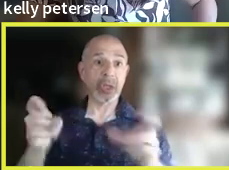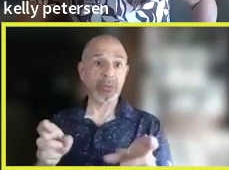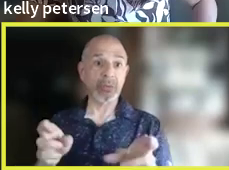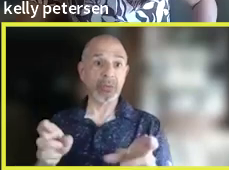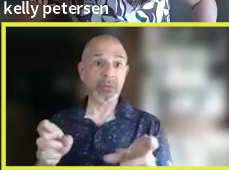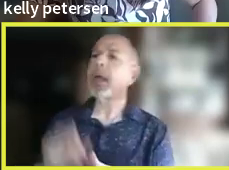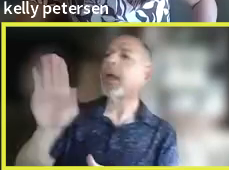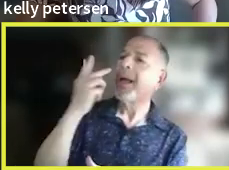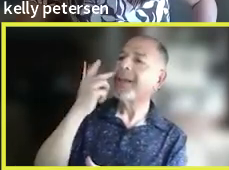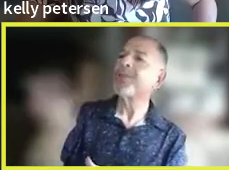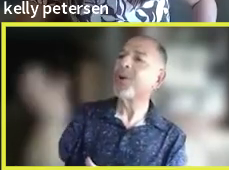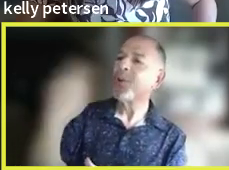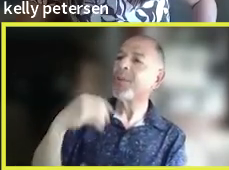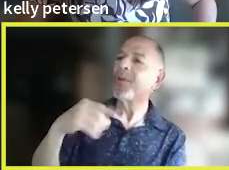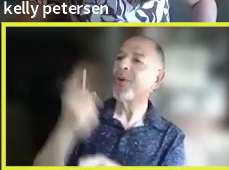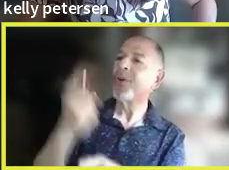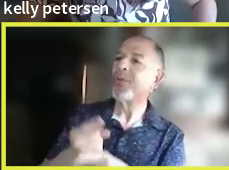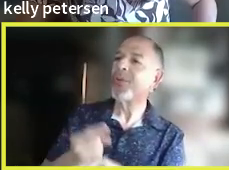times.